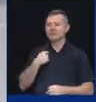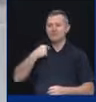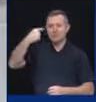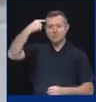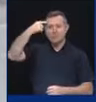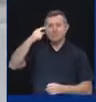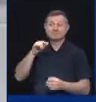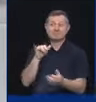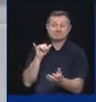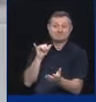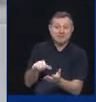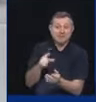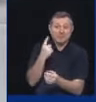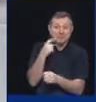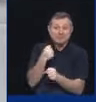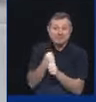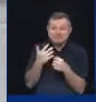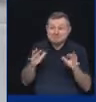year.